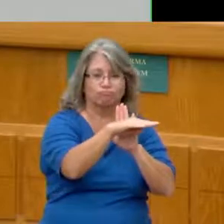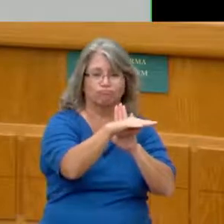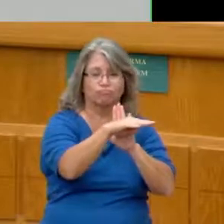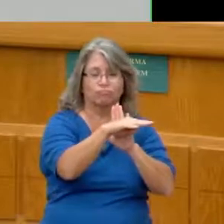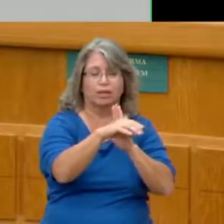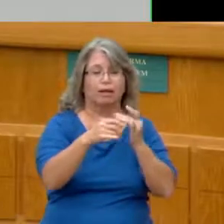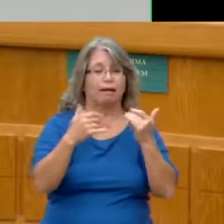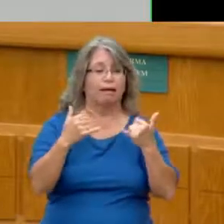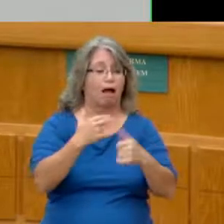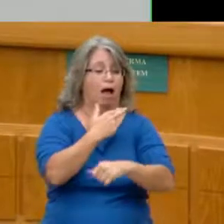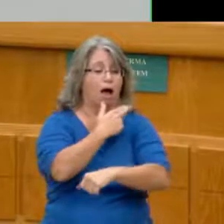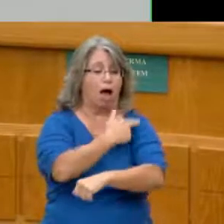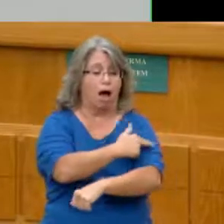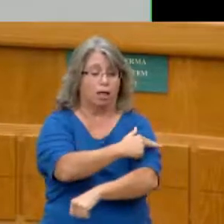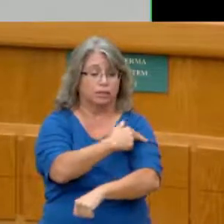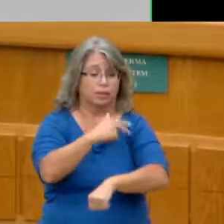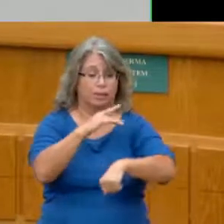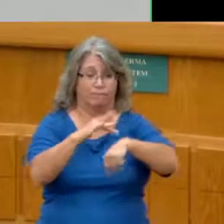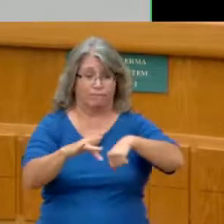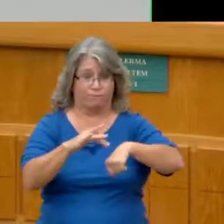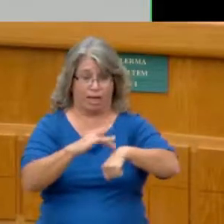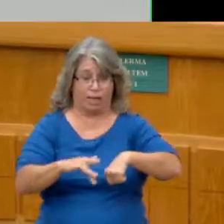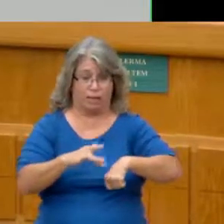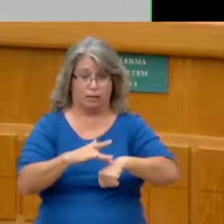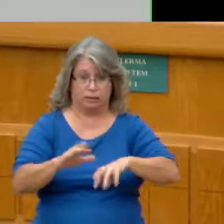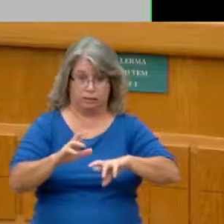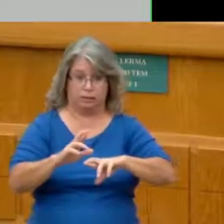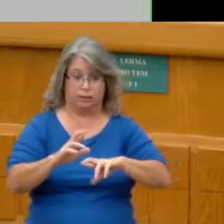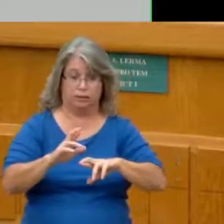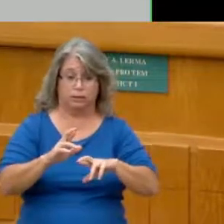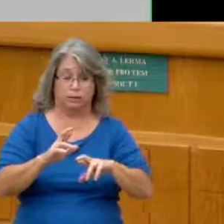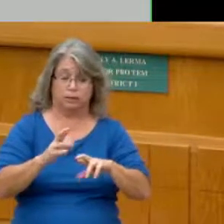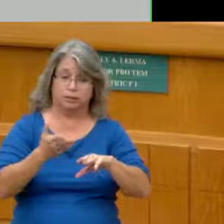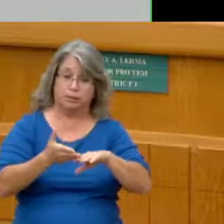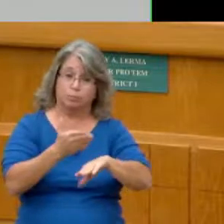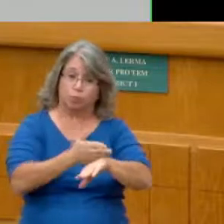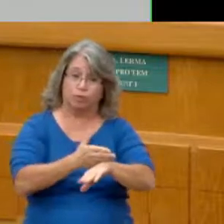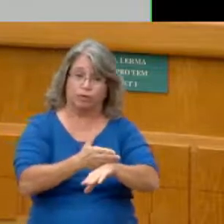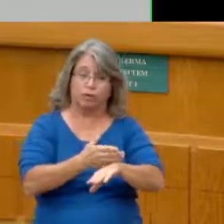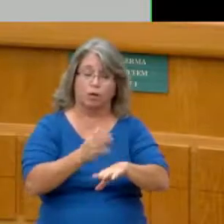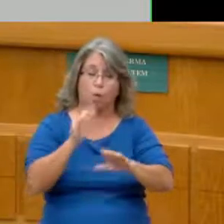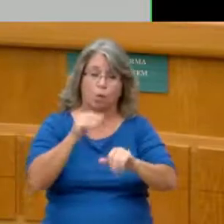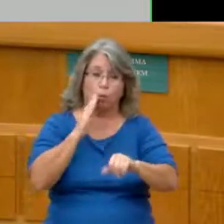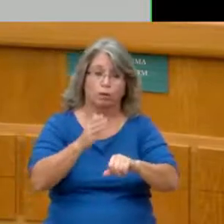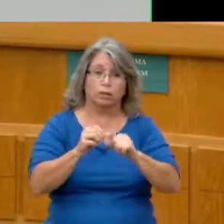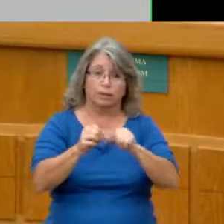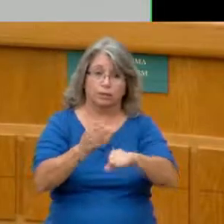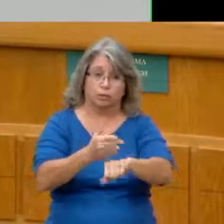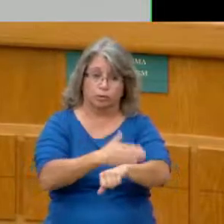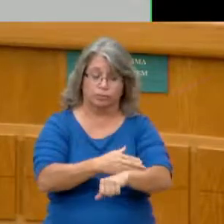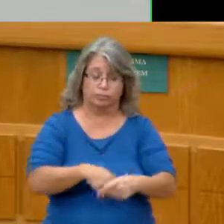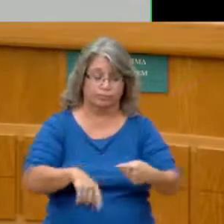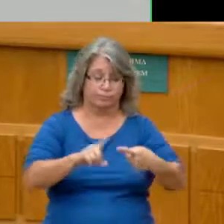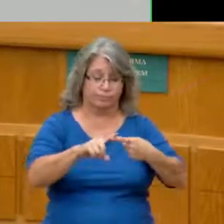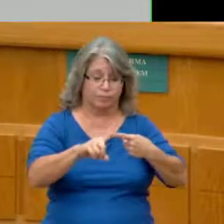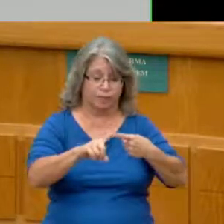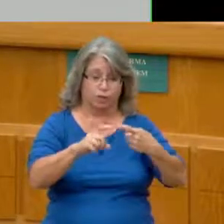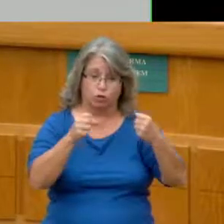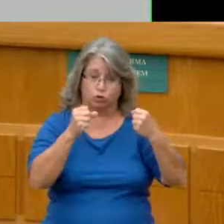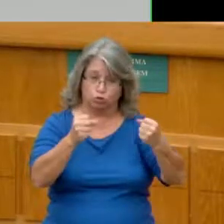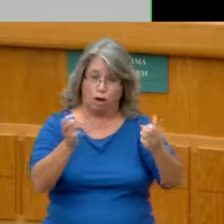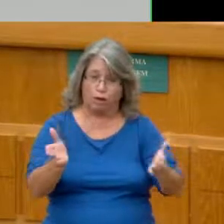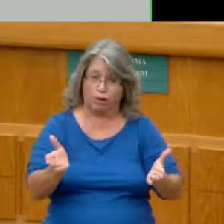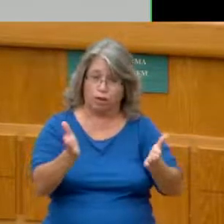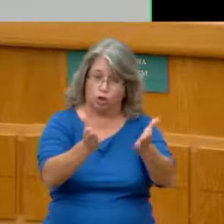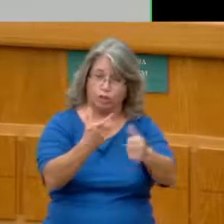in the hospitals, but hopefully that will be improving. So first off, if you haven't been vaccinated yet, we strongly encourage you to get